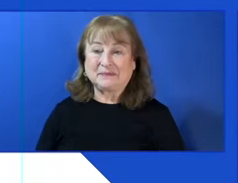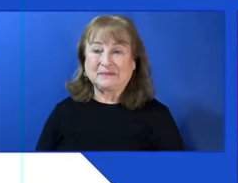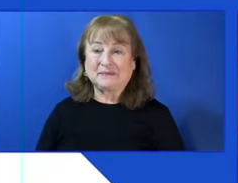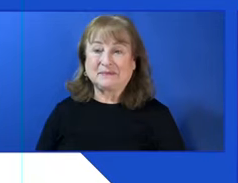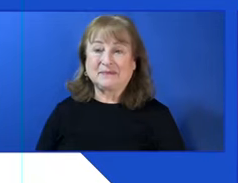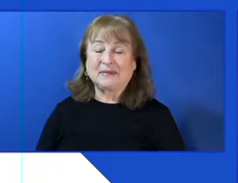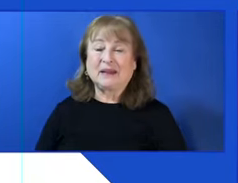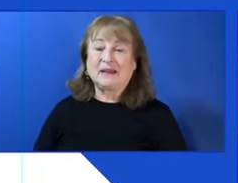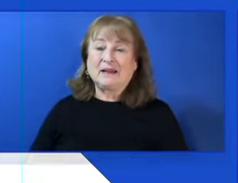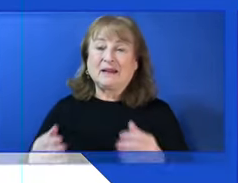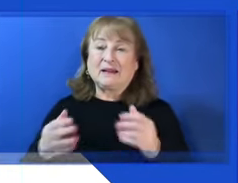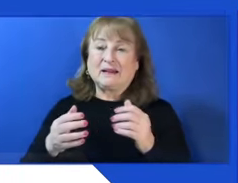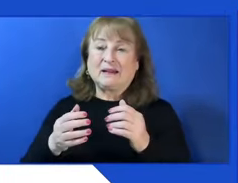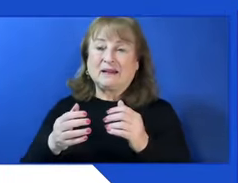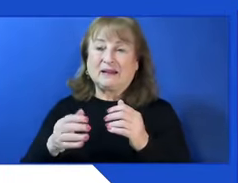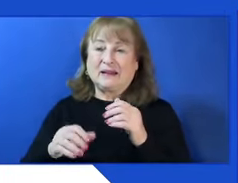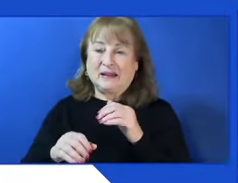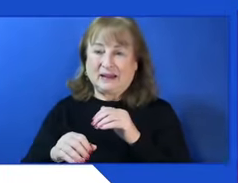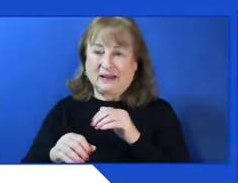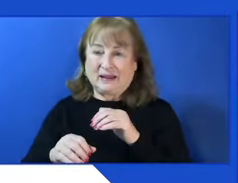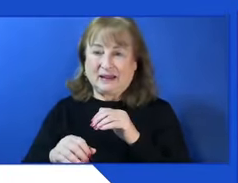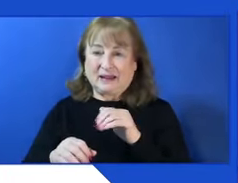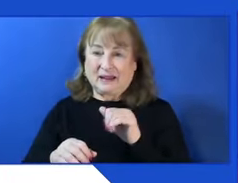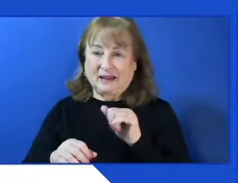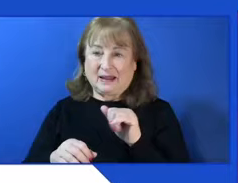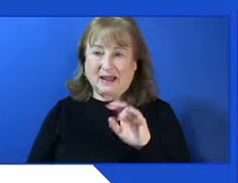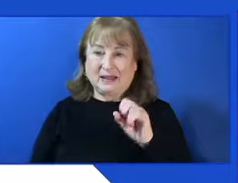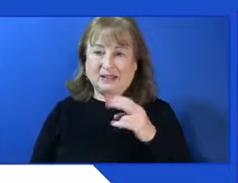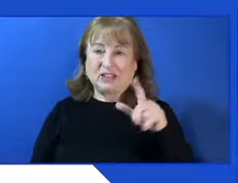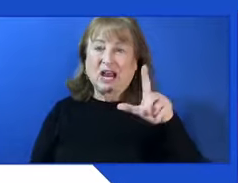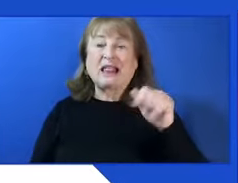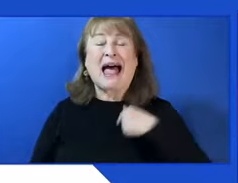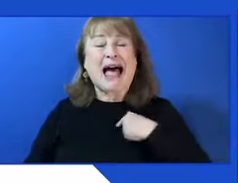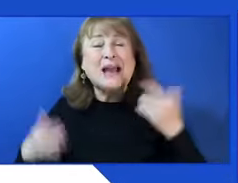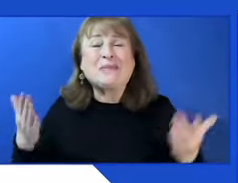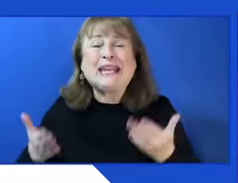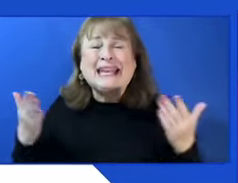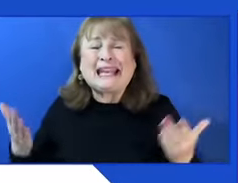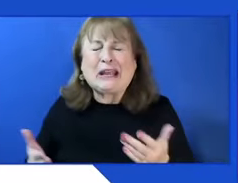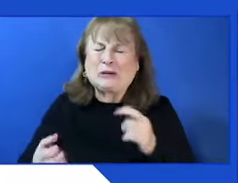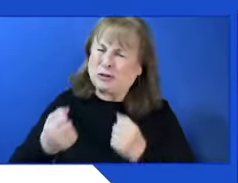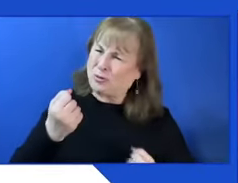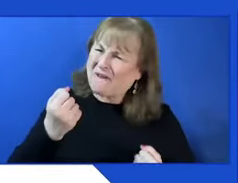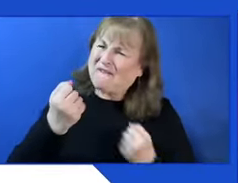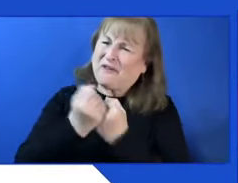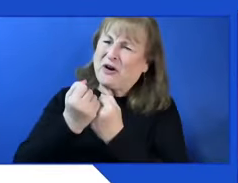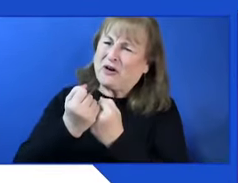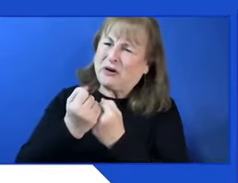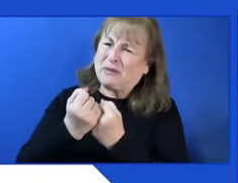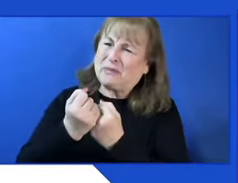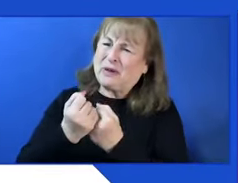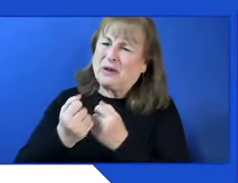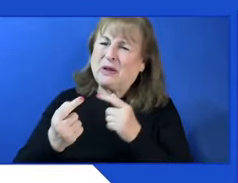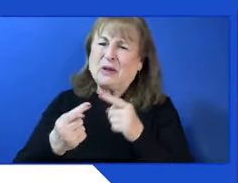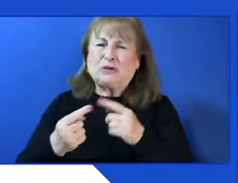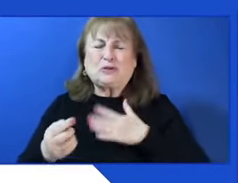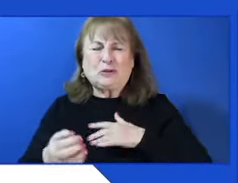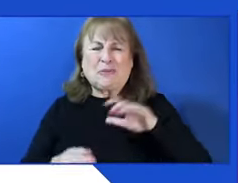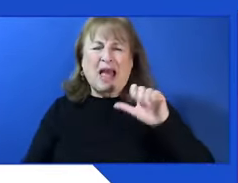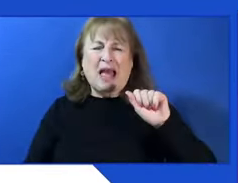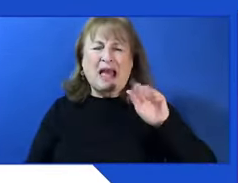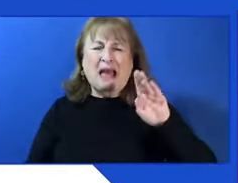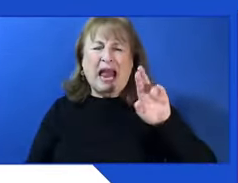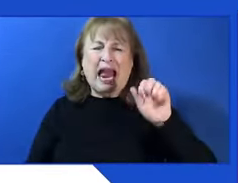Inshallah, inshallah. I'm here to affirm to my Abrahamic brothers and